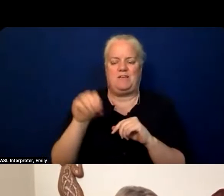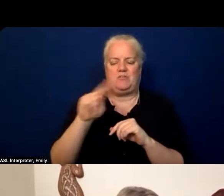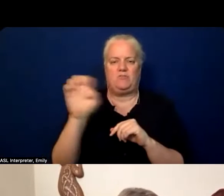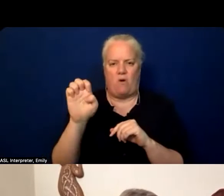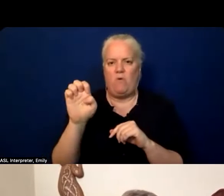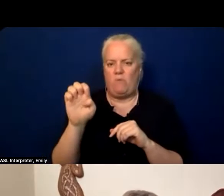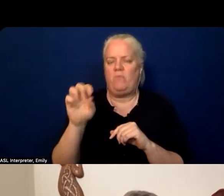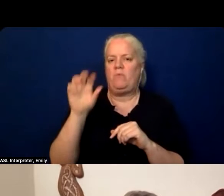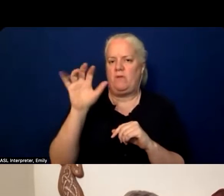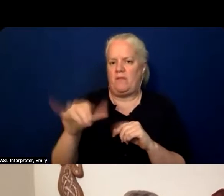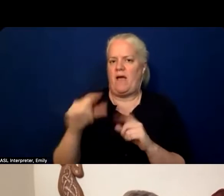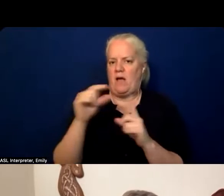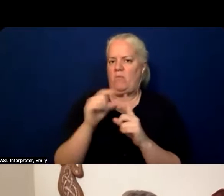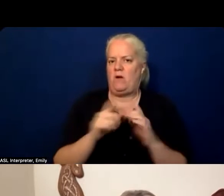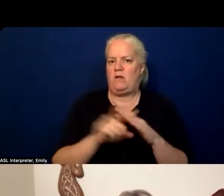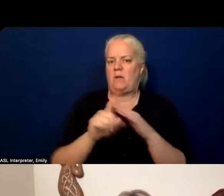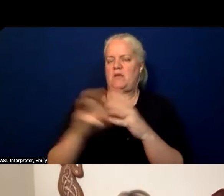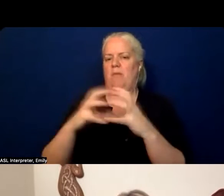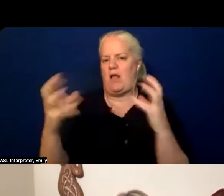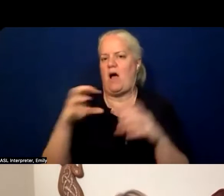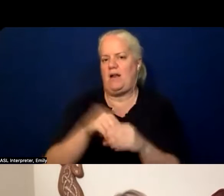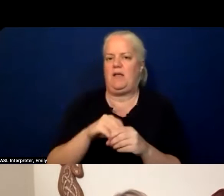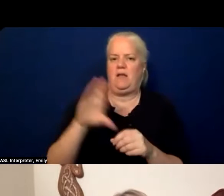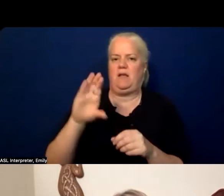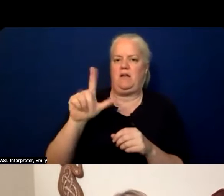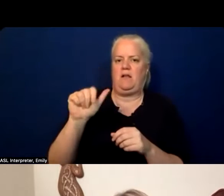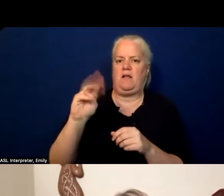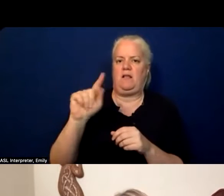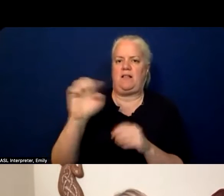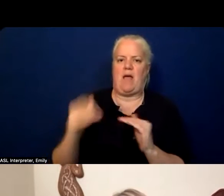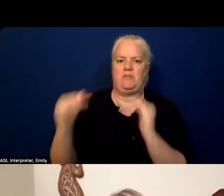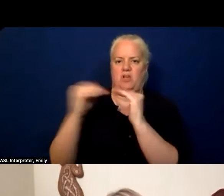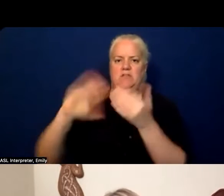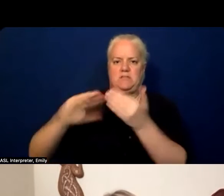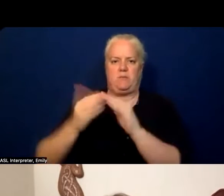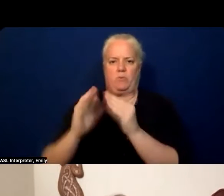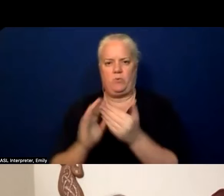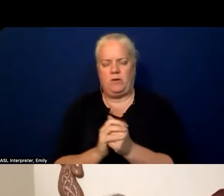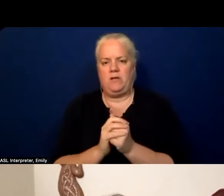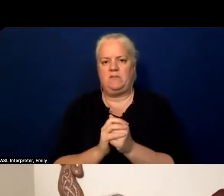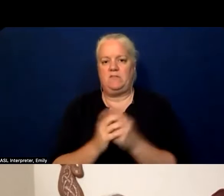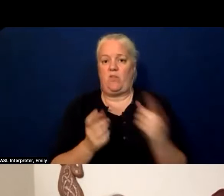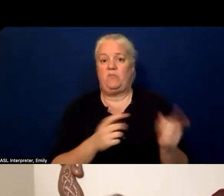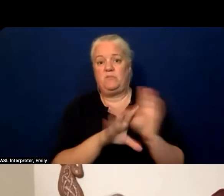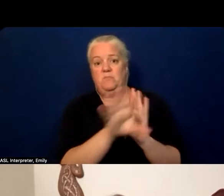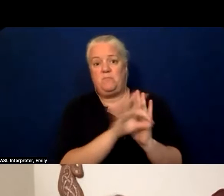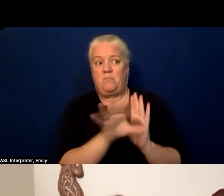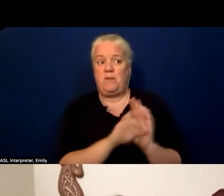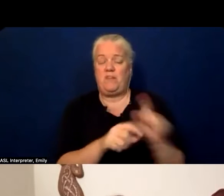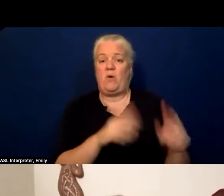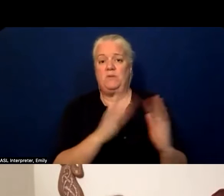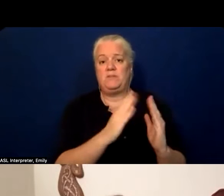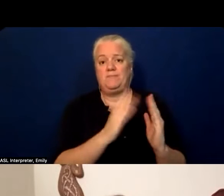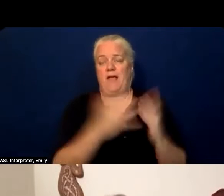climate justice communities. And these are communities that were selected to be basically just forgotten about, dumped on, all of the